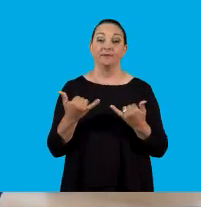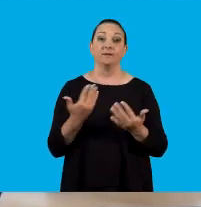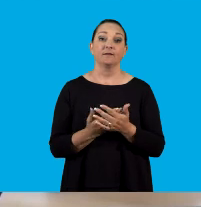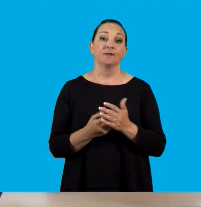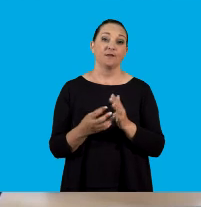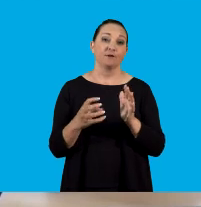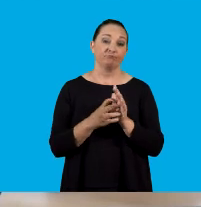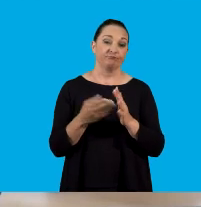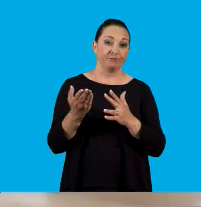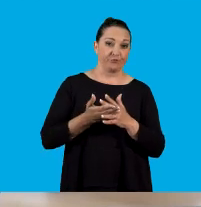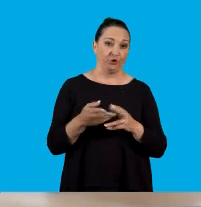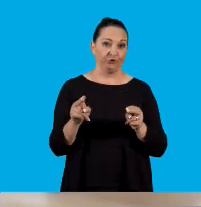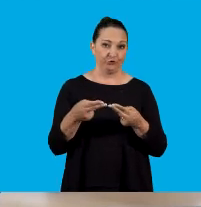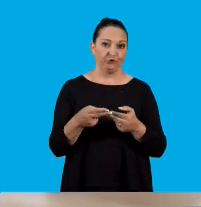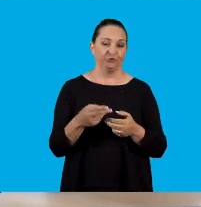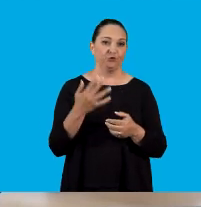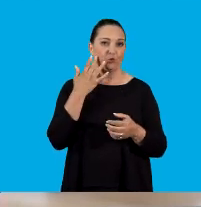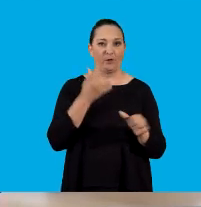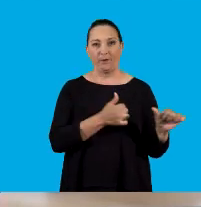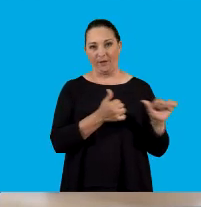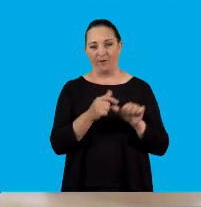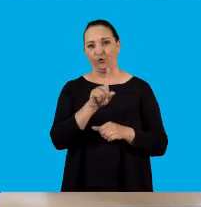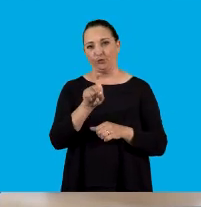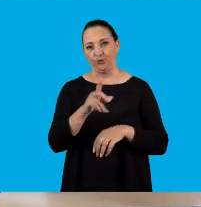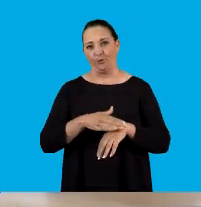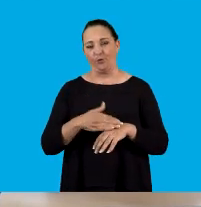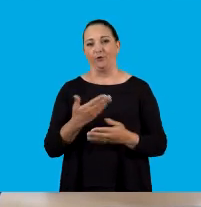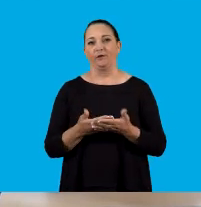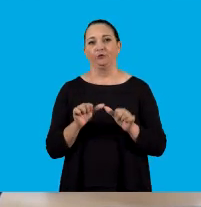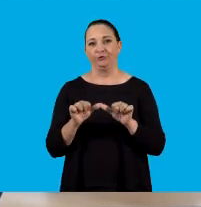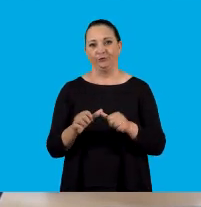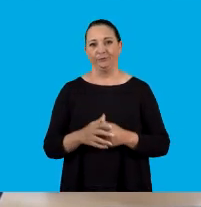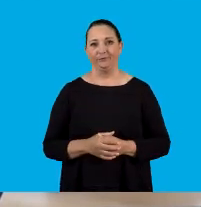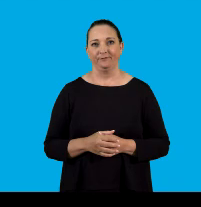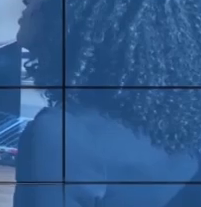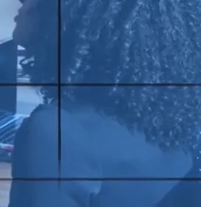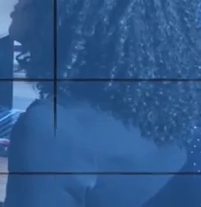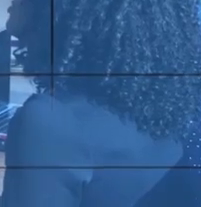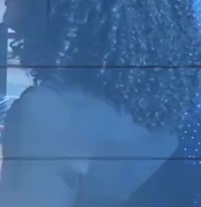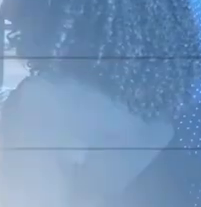let us take a short break, then we'll continue with the other questions when we come back.